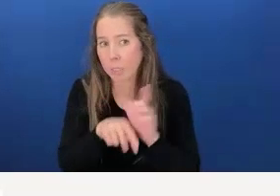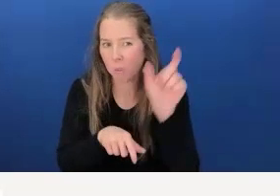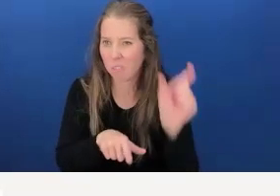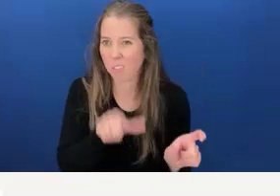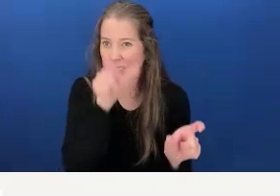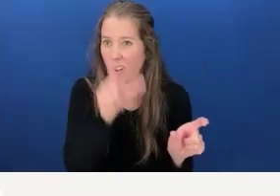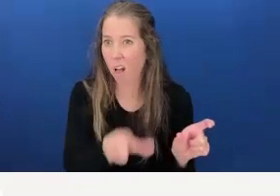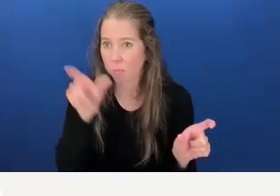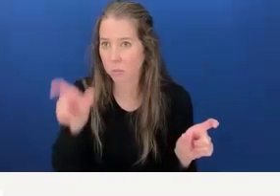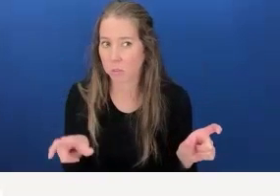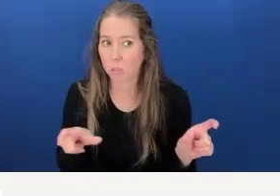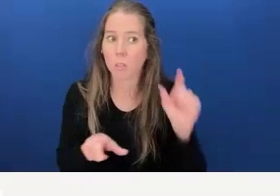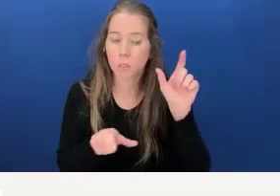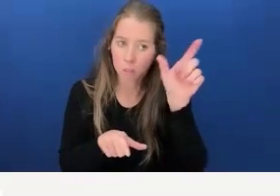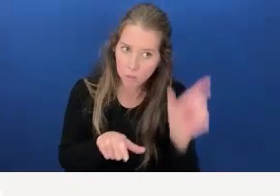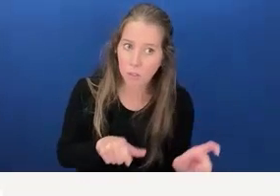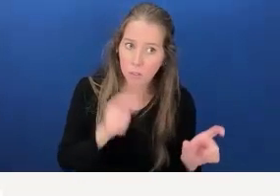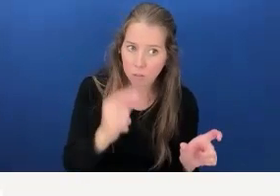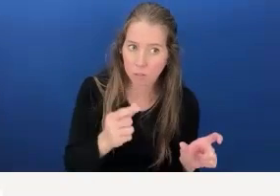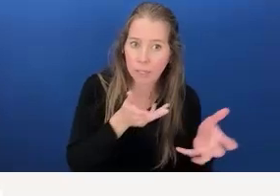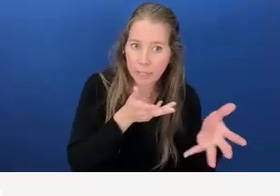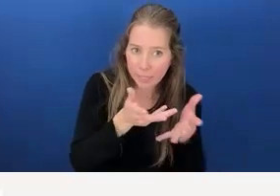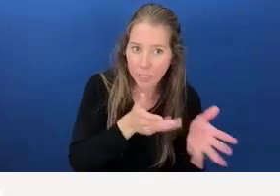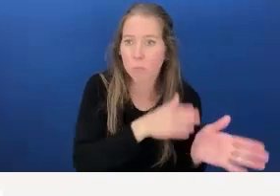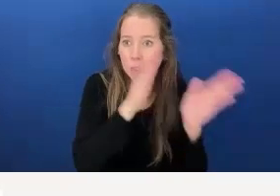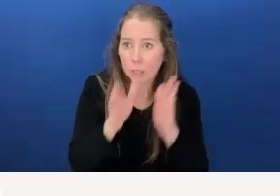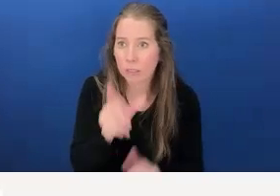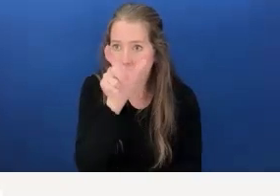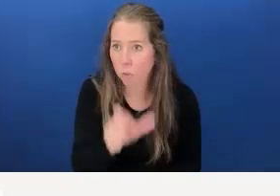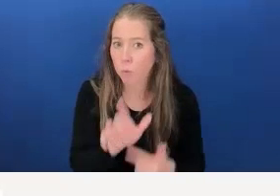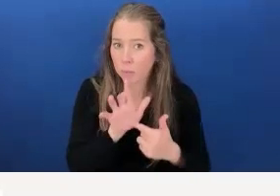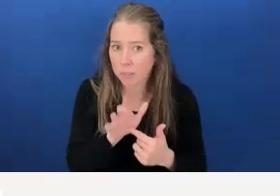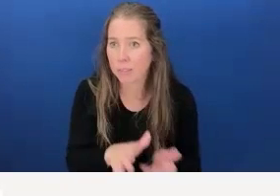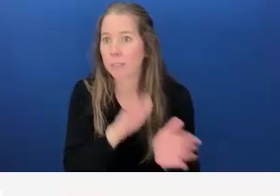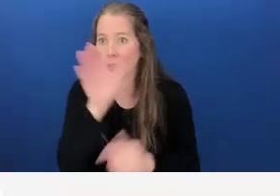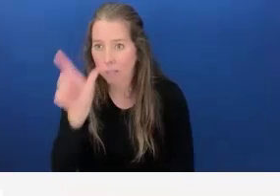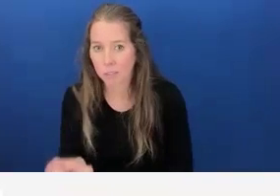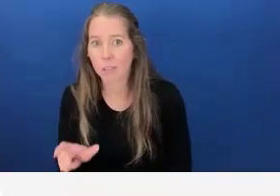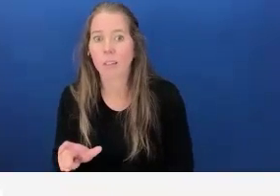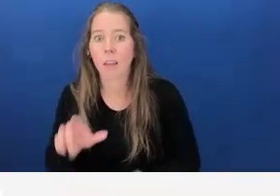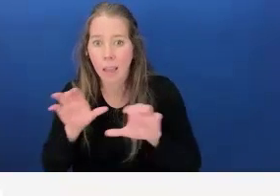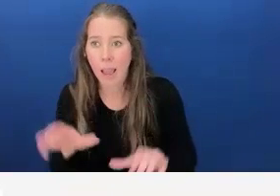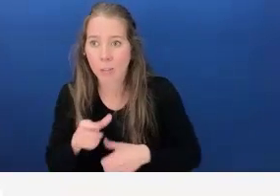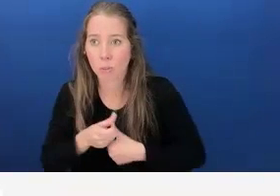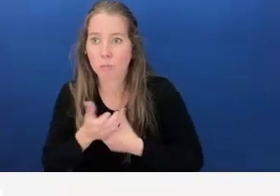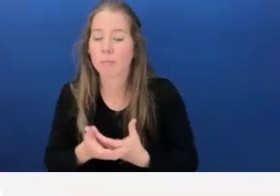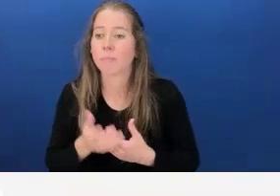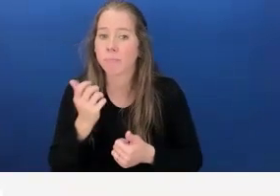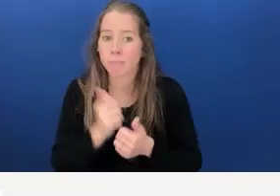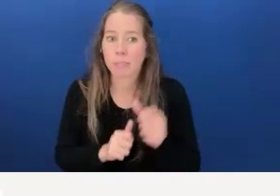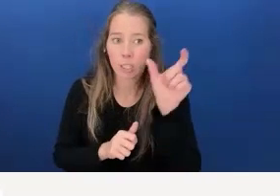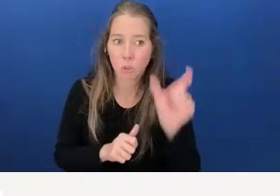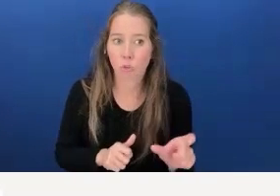columns at the top: engagement, representation, action, and research. Each design option includes a set